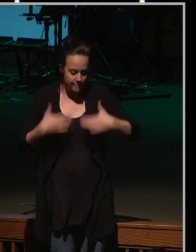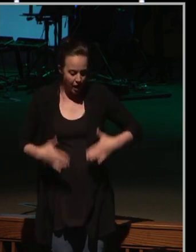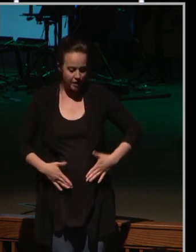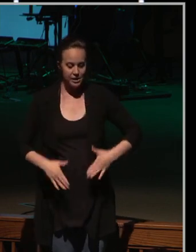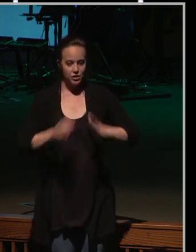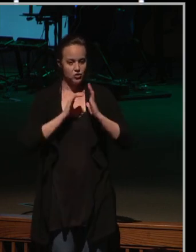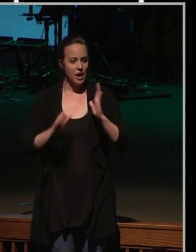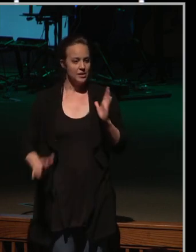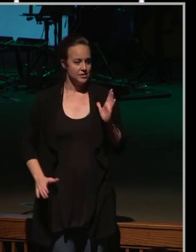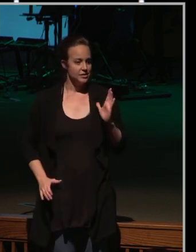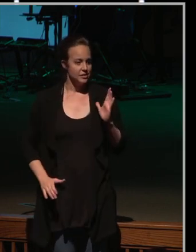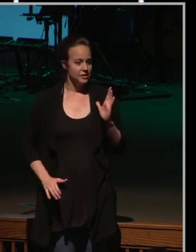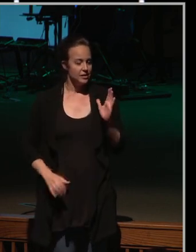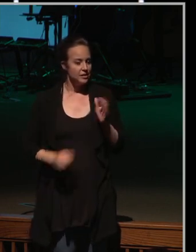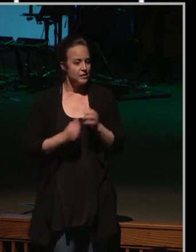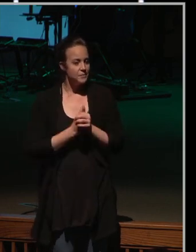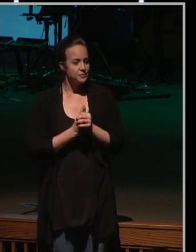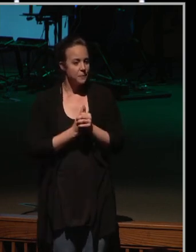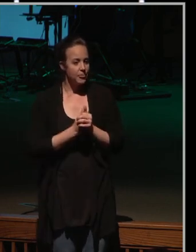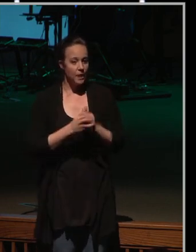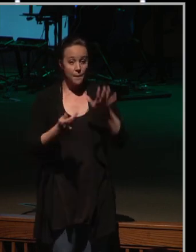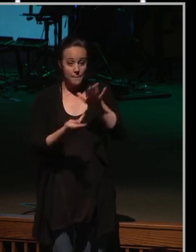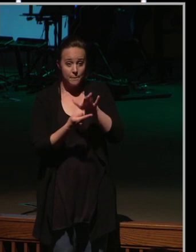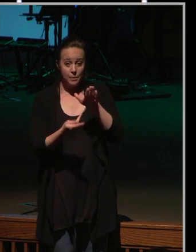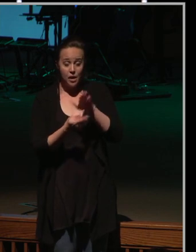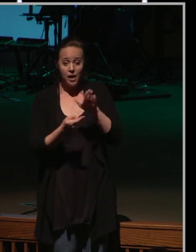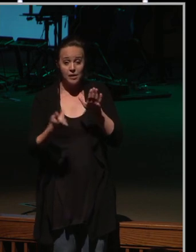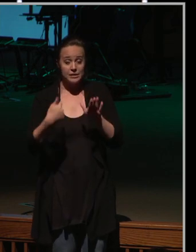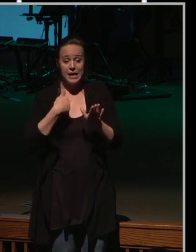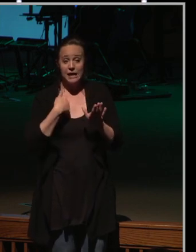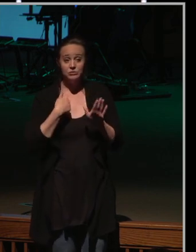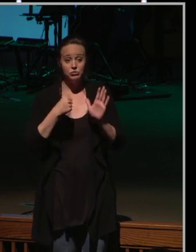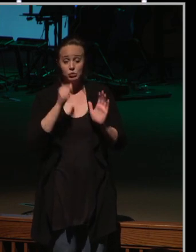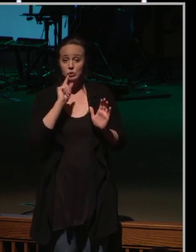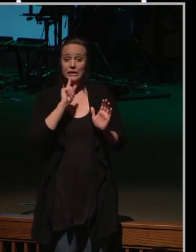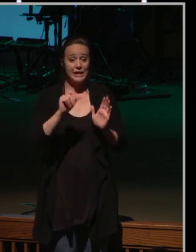of bottom lining everything. If you want to remember one thing, he says, put on love.